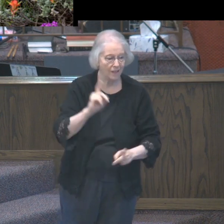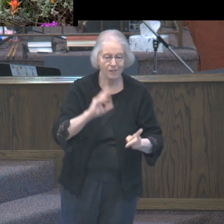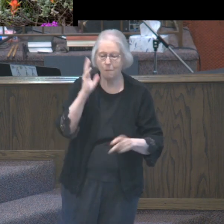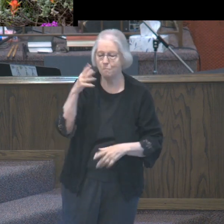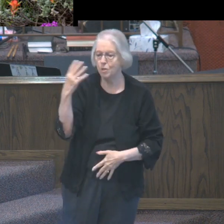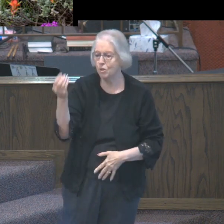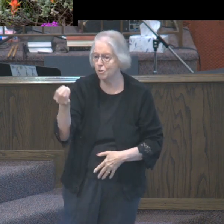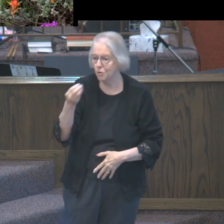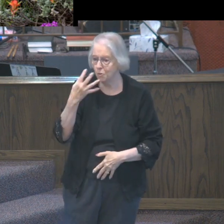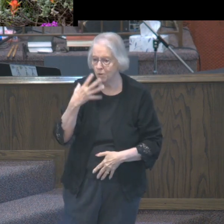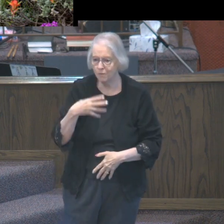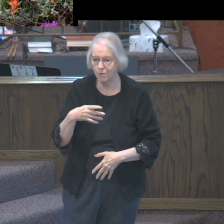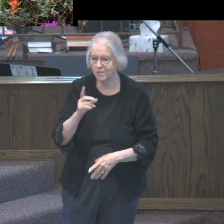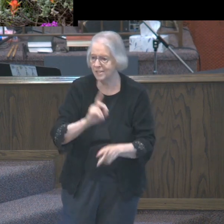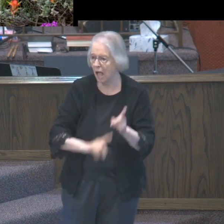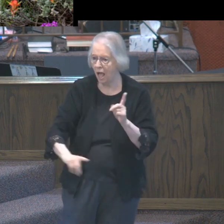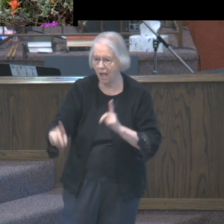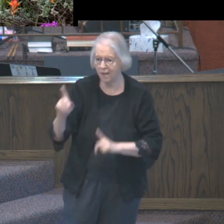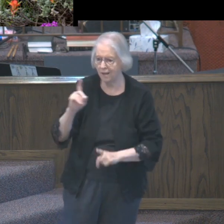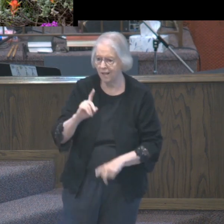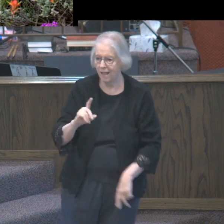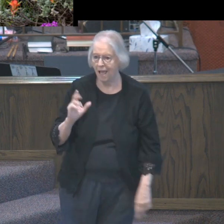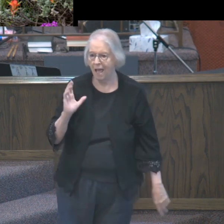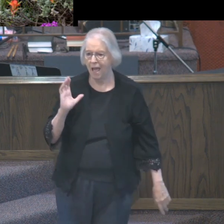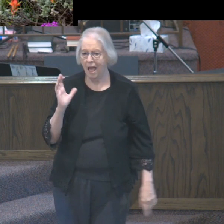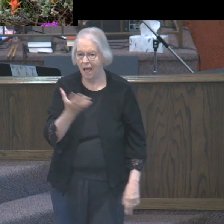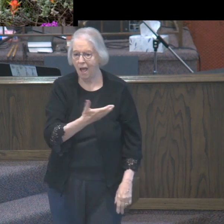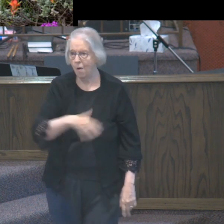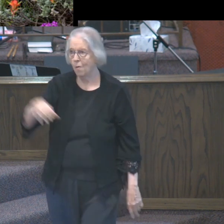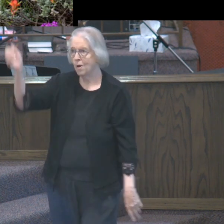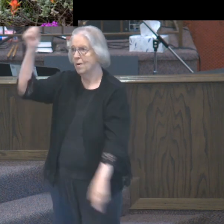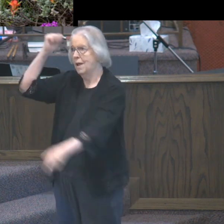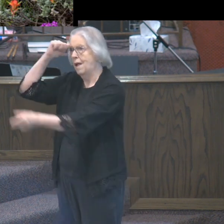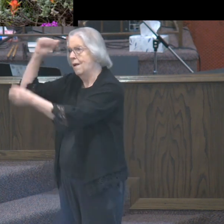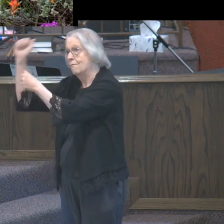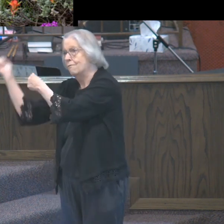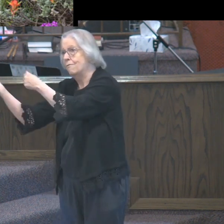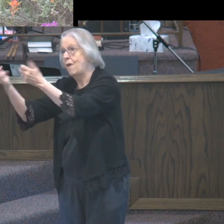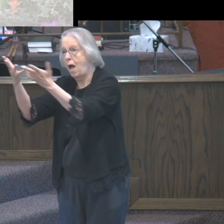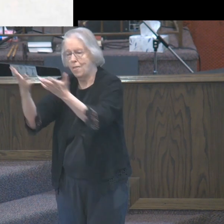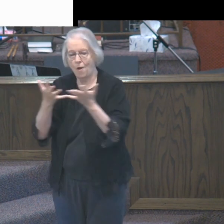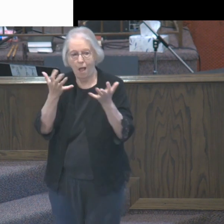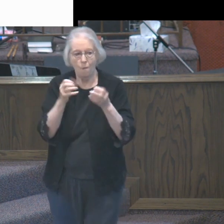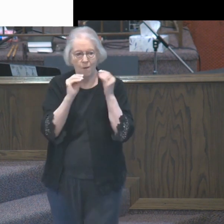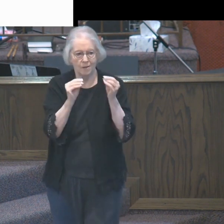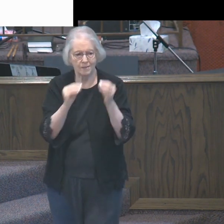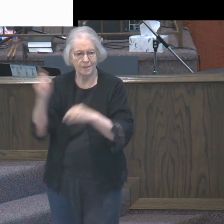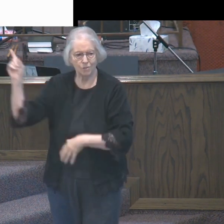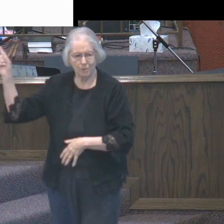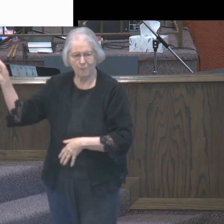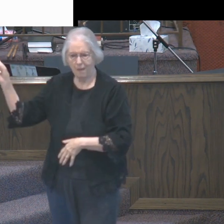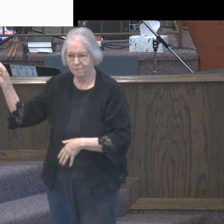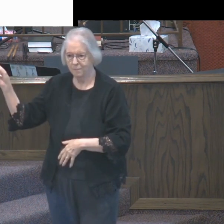the place that we won't get past today. All right? He says, when you pray, pray like this. He says, Our